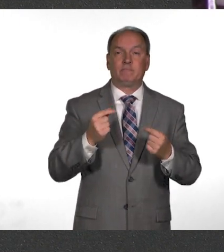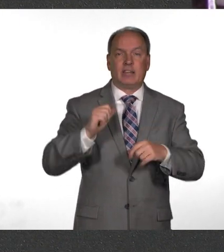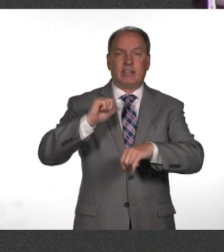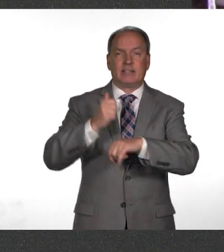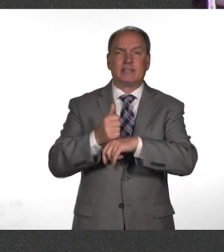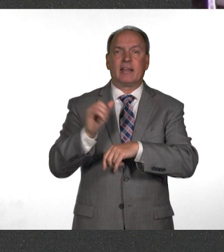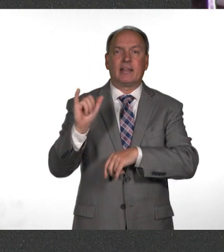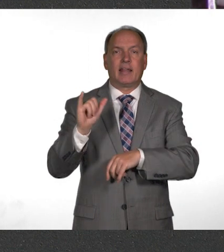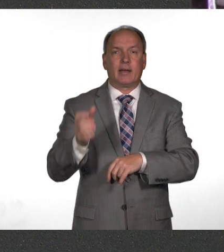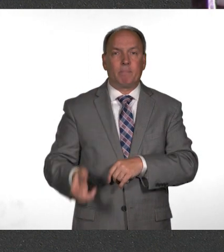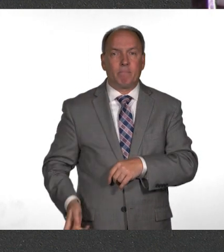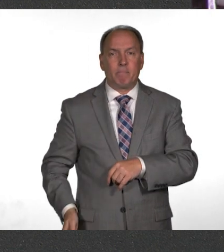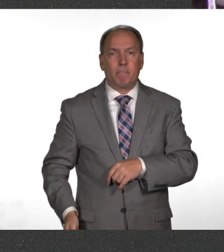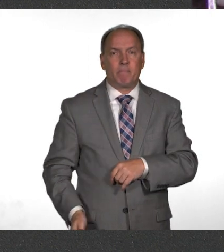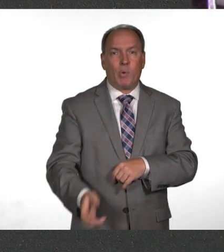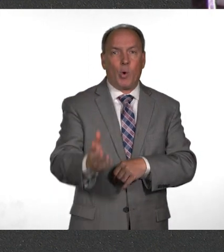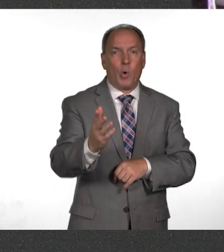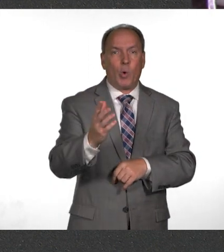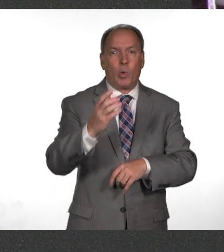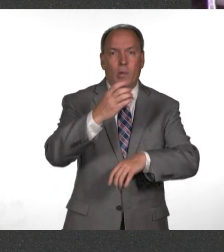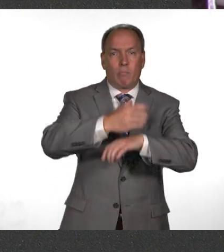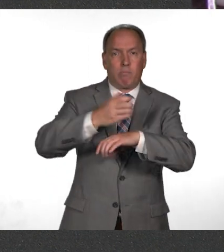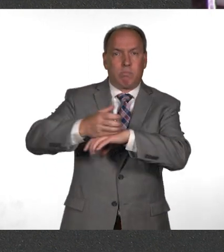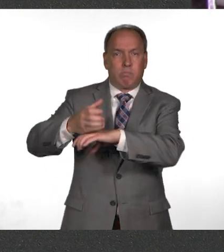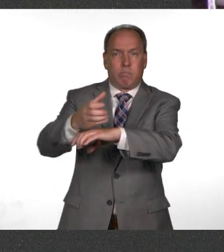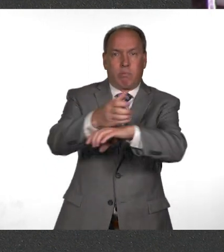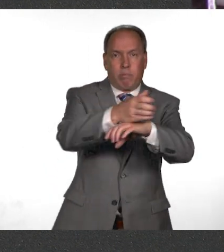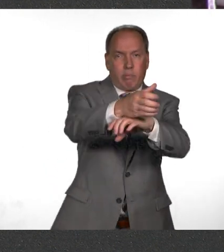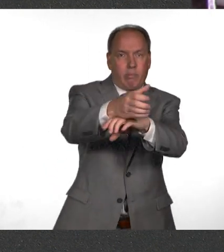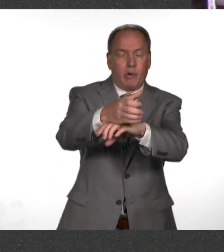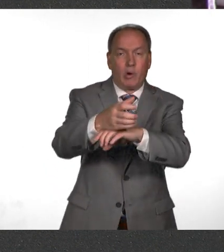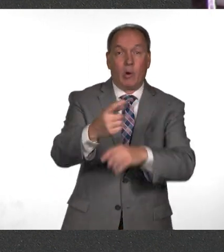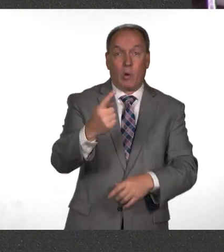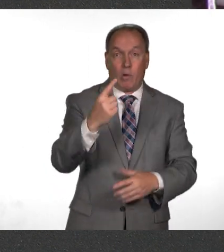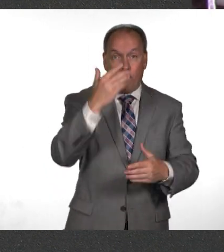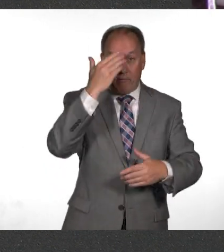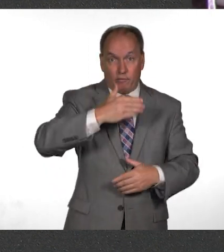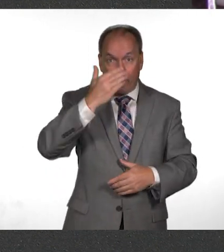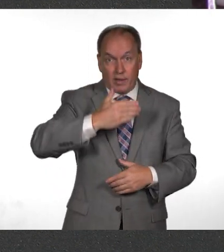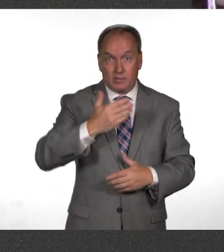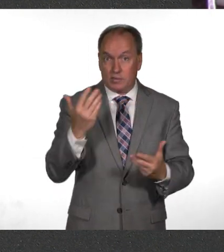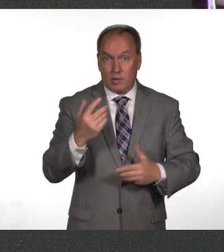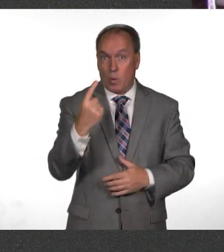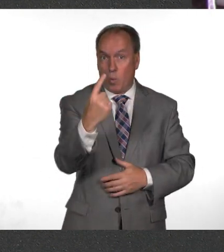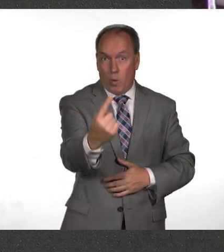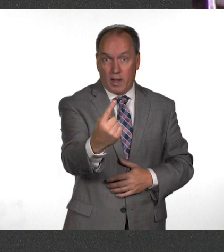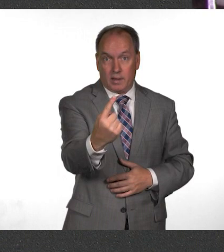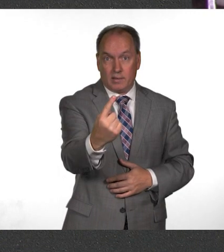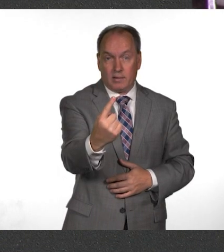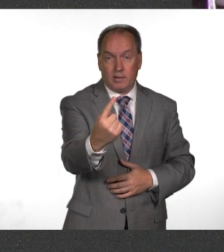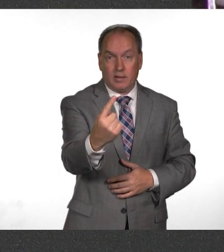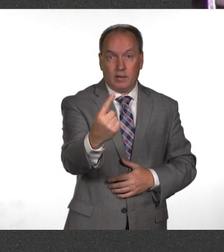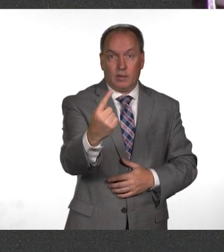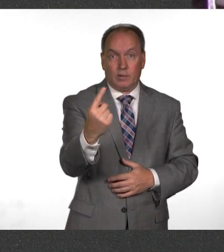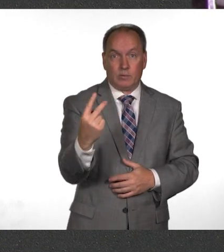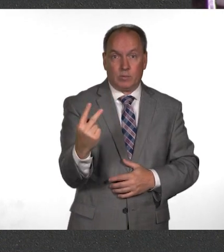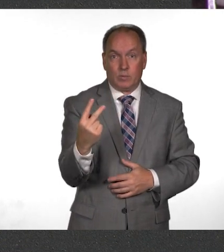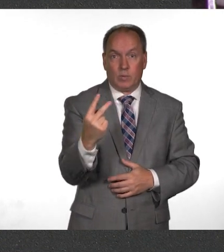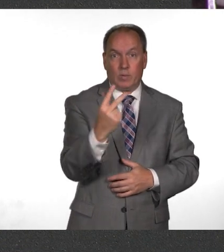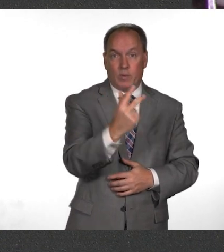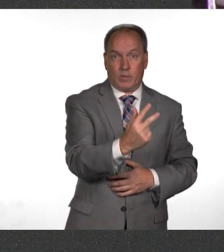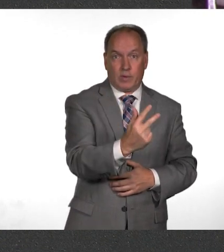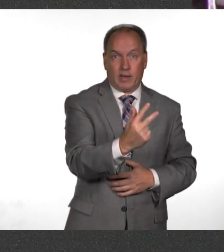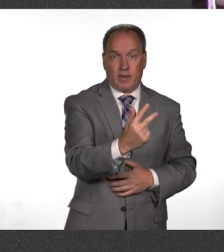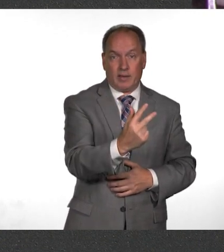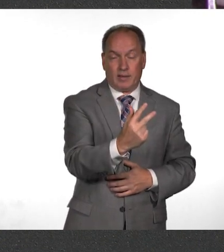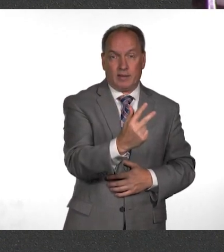like you would set up pins in a bowling alley. So you would have the 1 pin in the front, and then you have 2 and 3